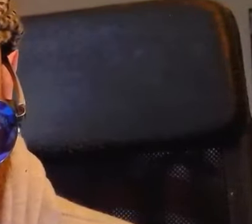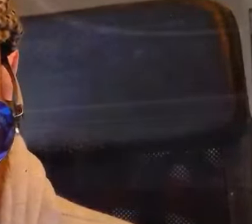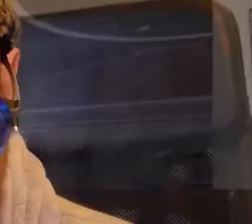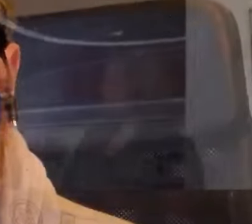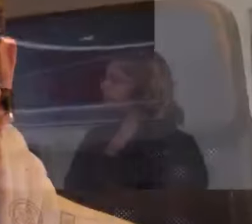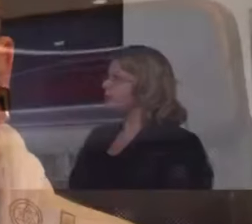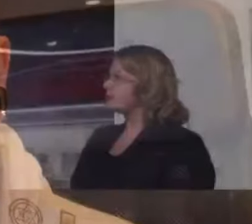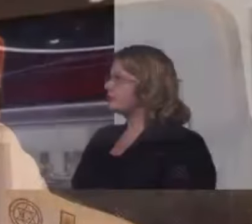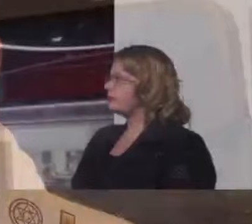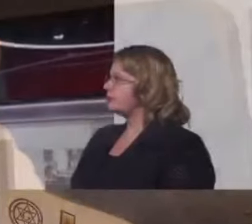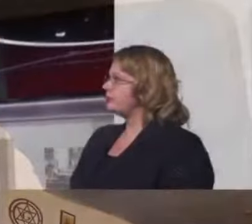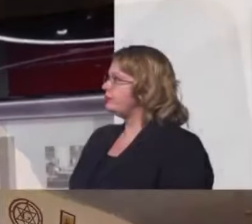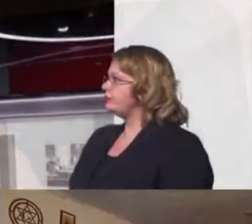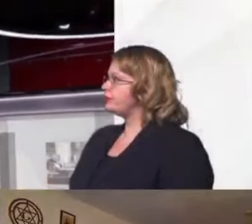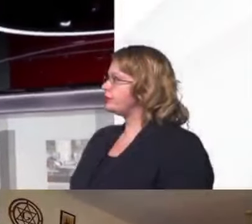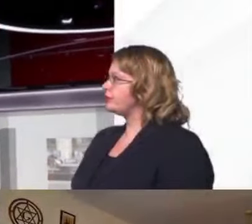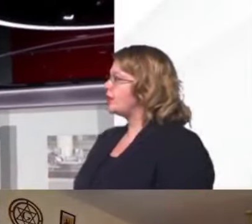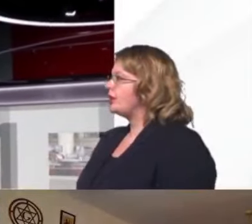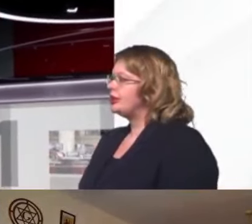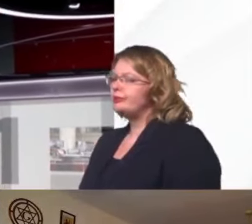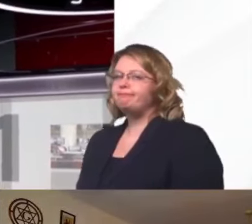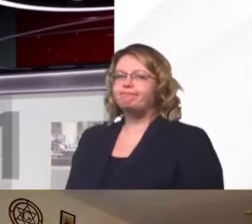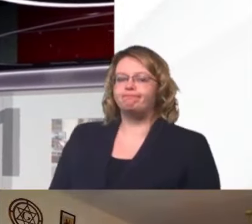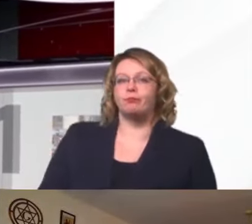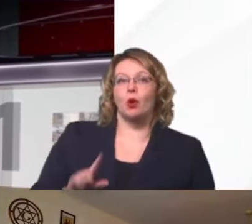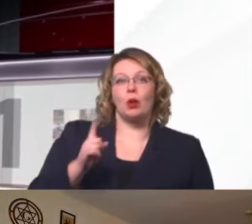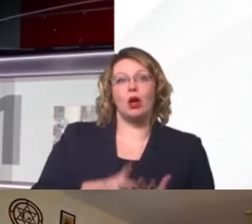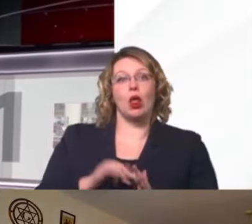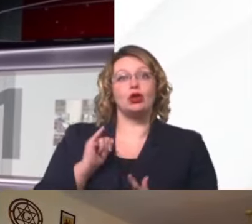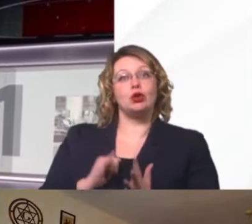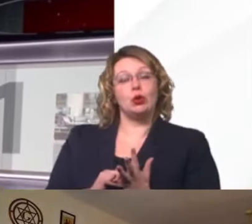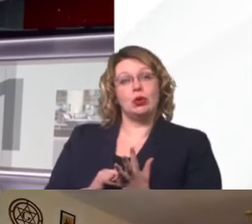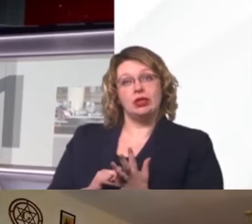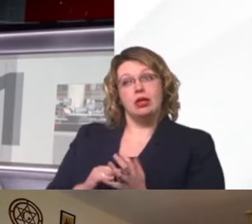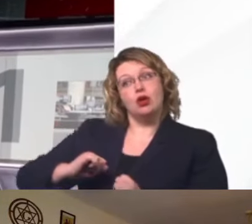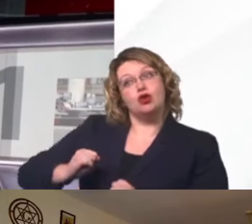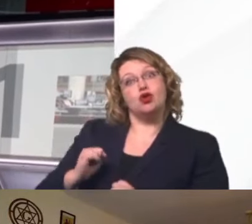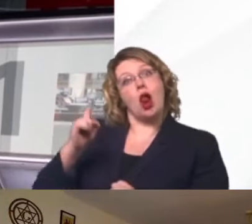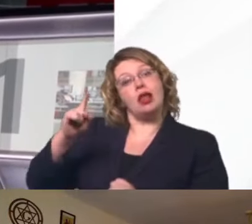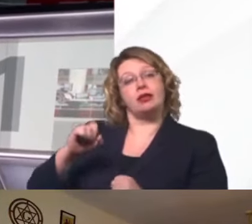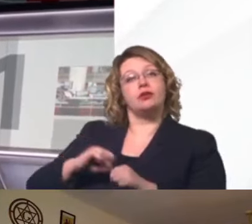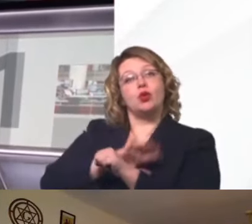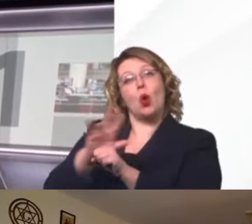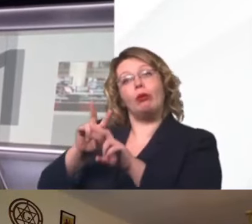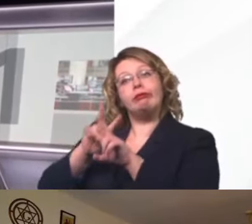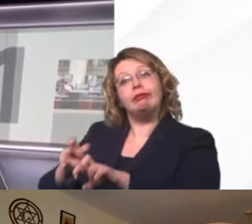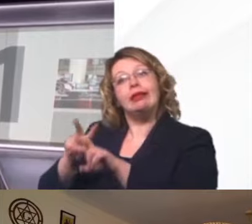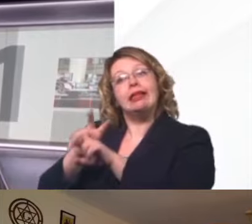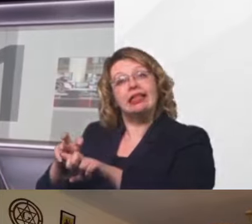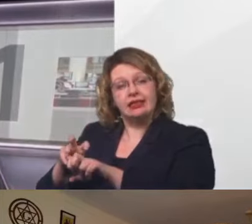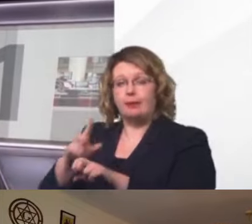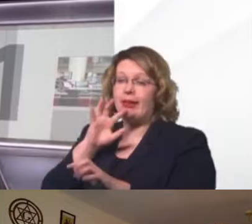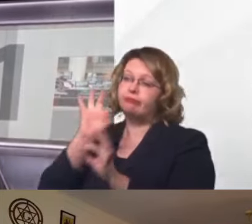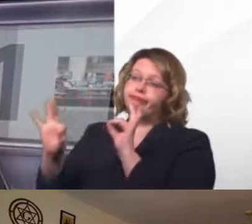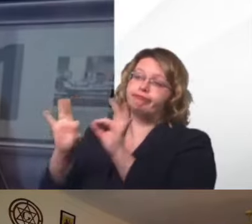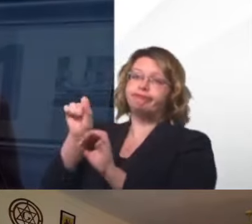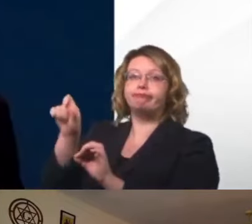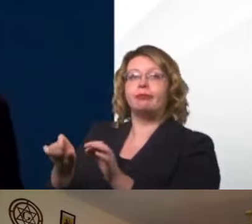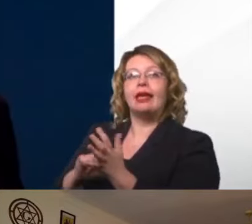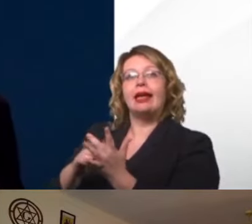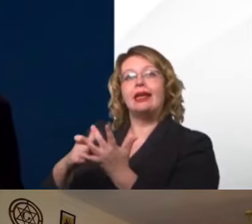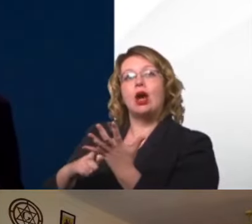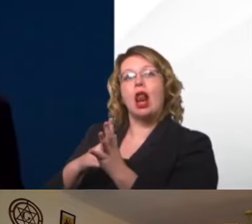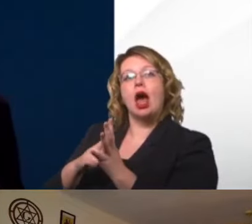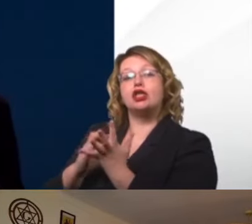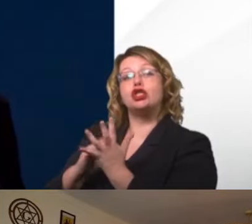Today at 1, Nicola Sturgeon tells the COVID inquiry that she did delete WhatsApp messages sent during the pandemic.